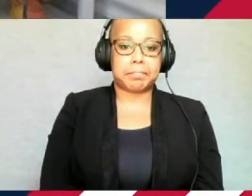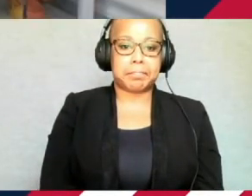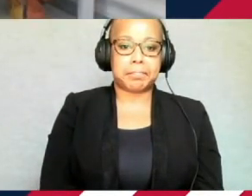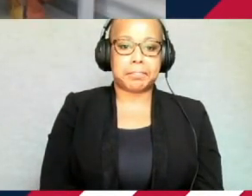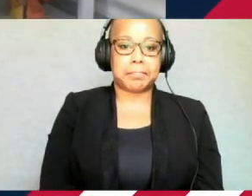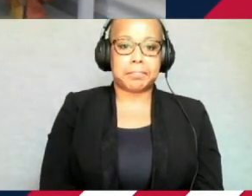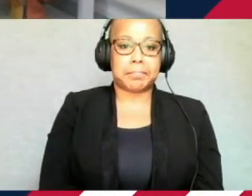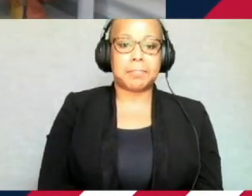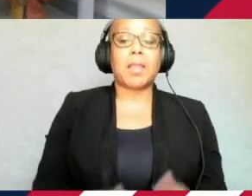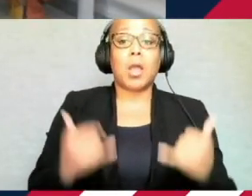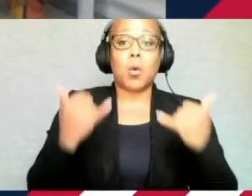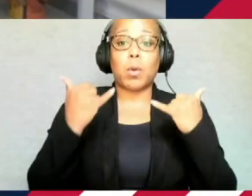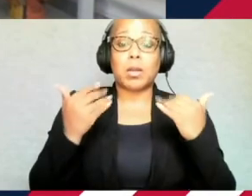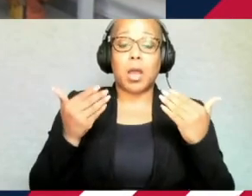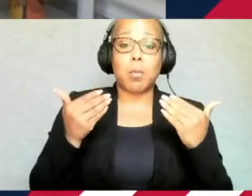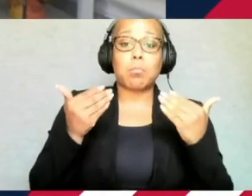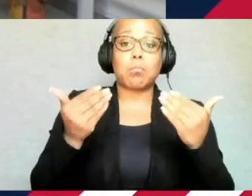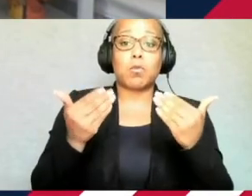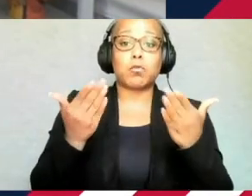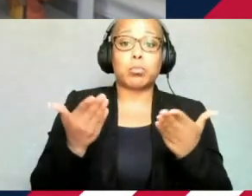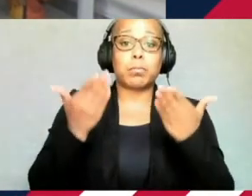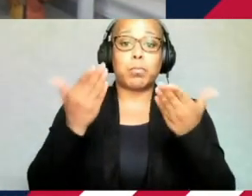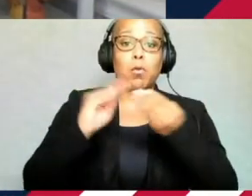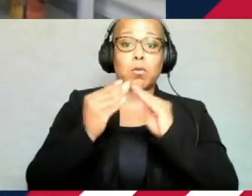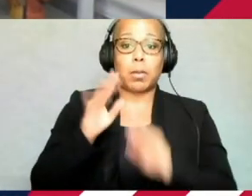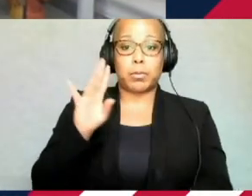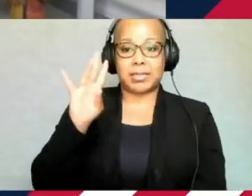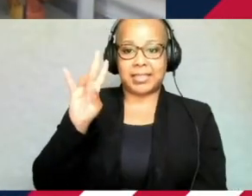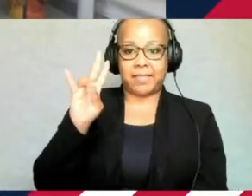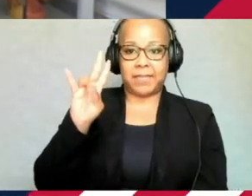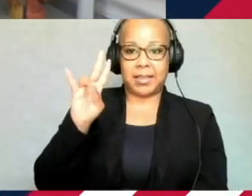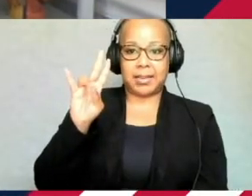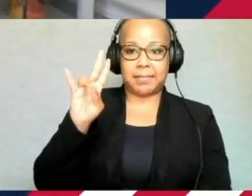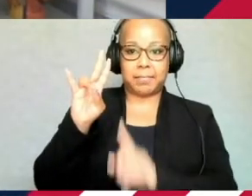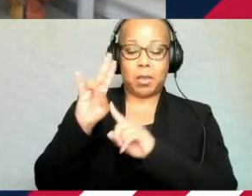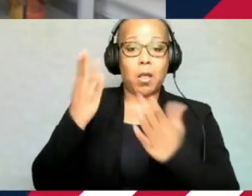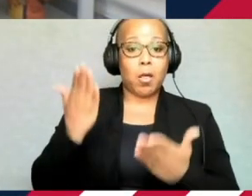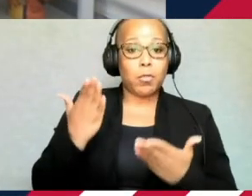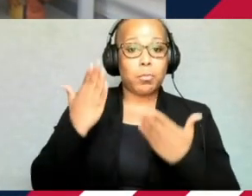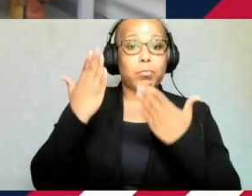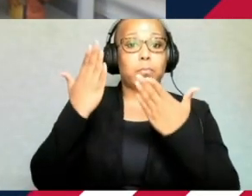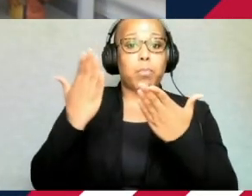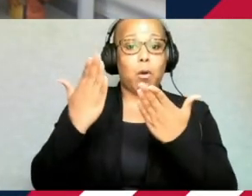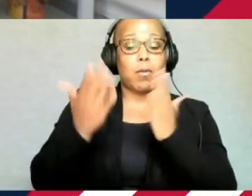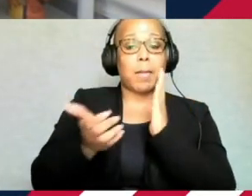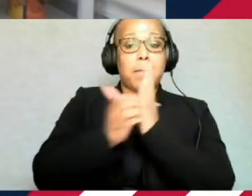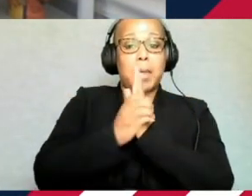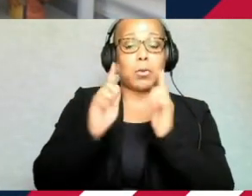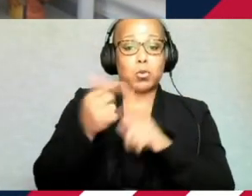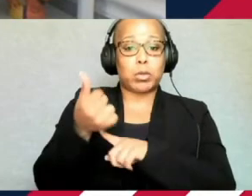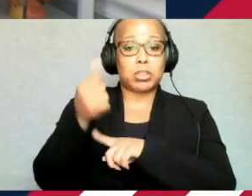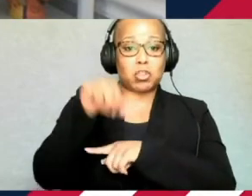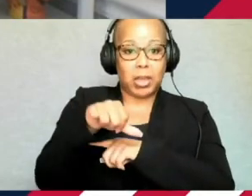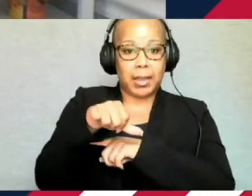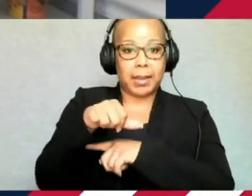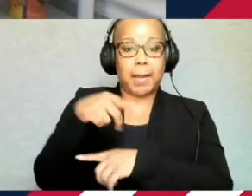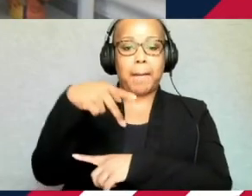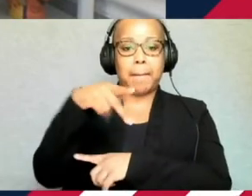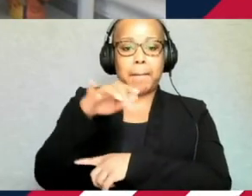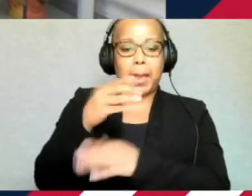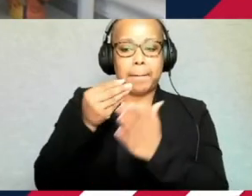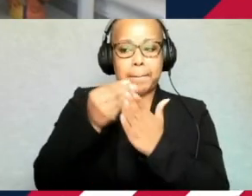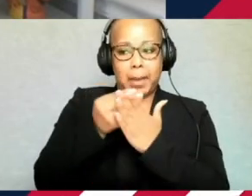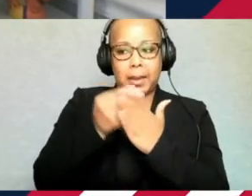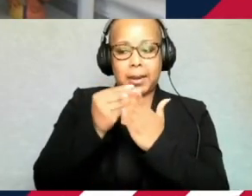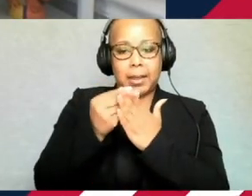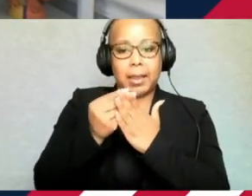We now move to proposal number 7, the proposed charter amendment to reject PAC money and banning